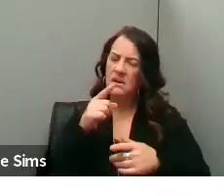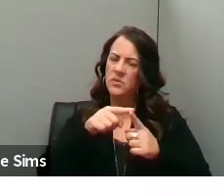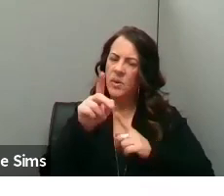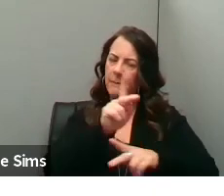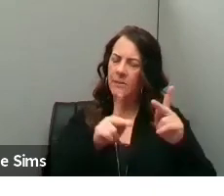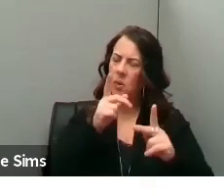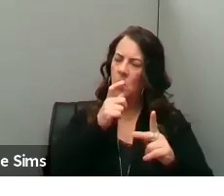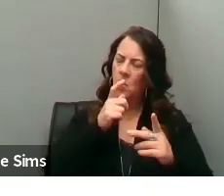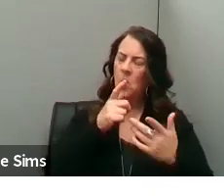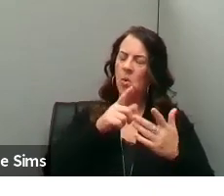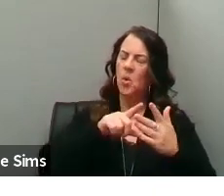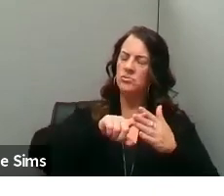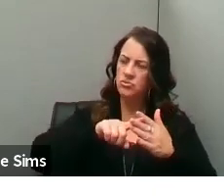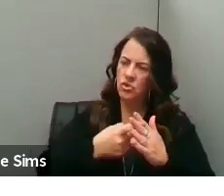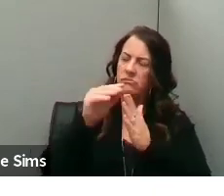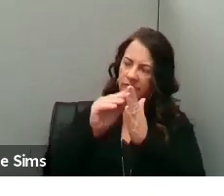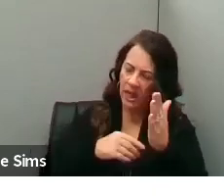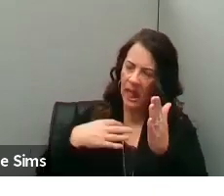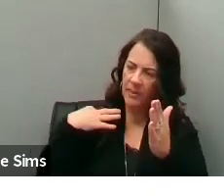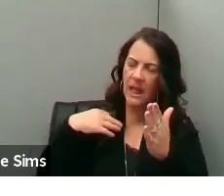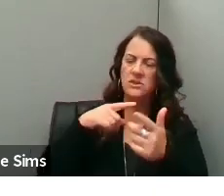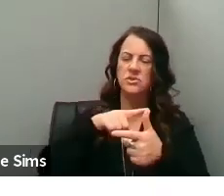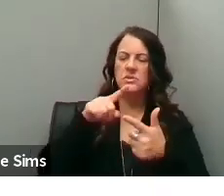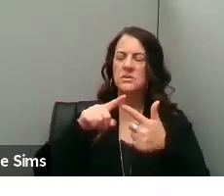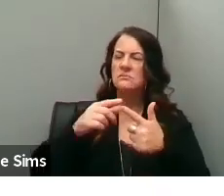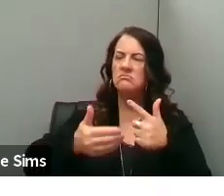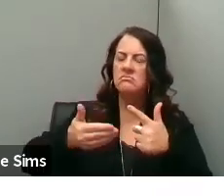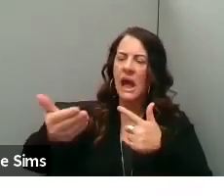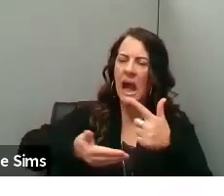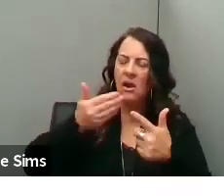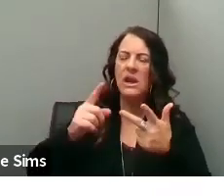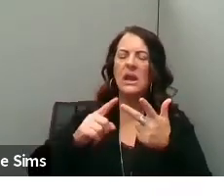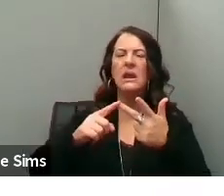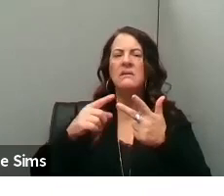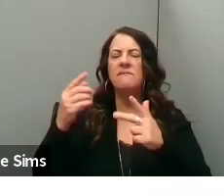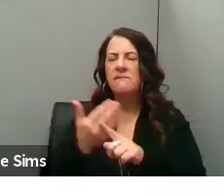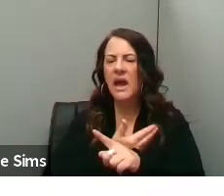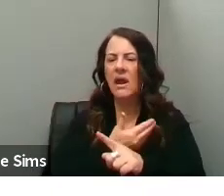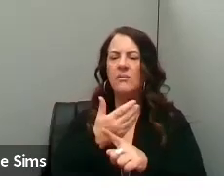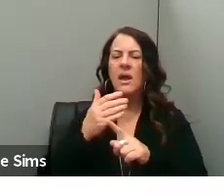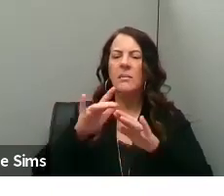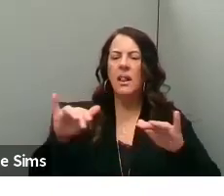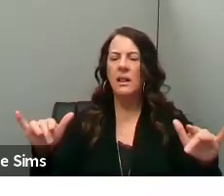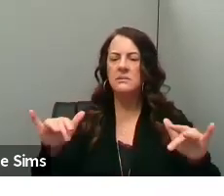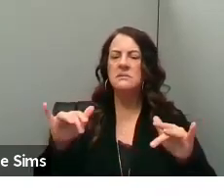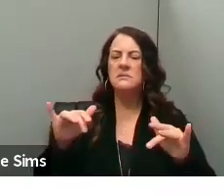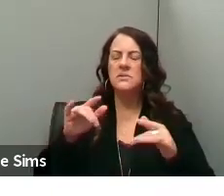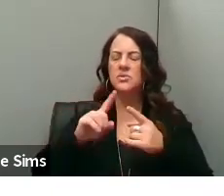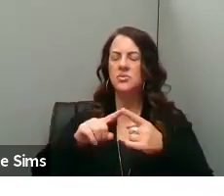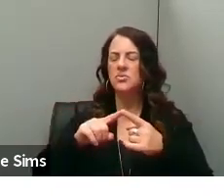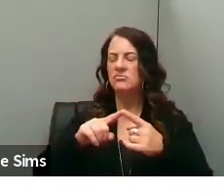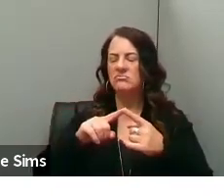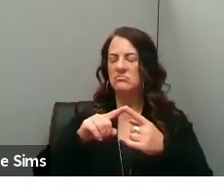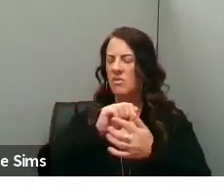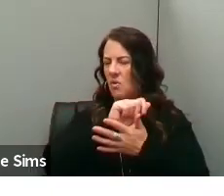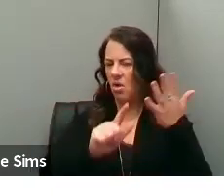job application to hiring, firing, advancement, compensation, and other conditions of employment, all the way through termination. That's the